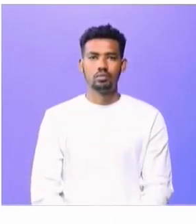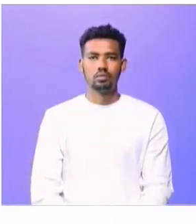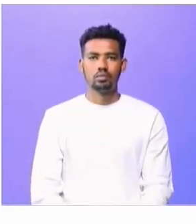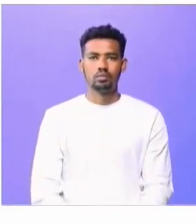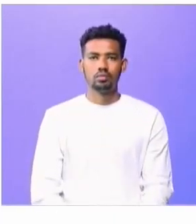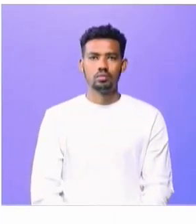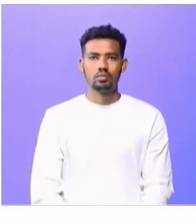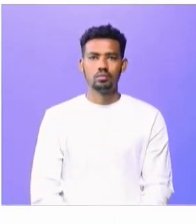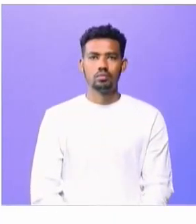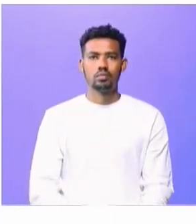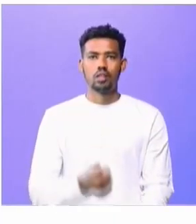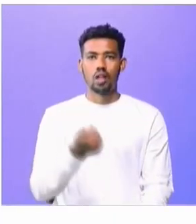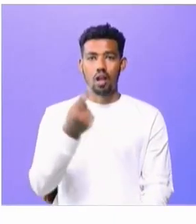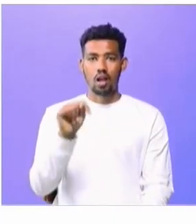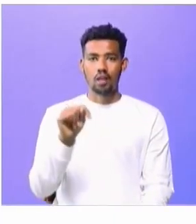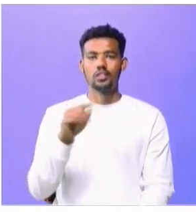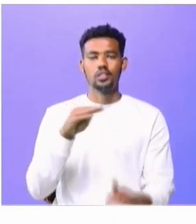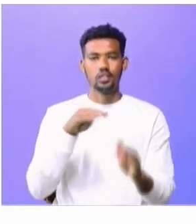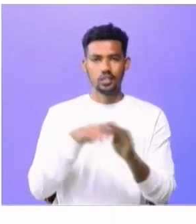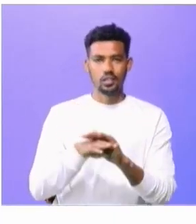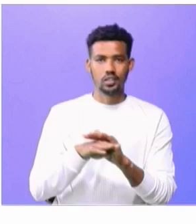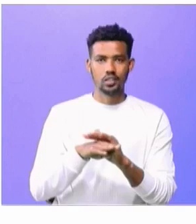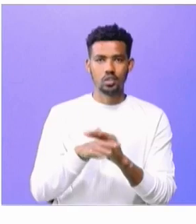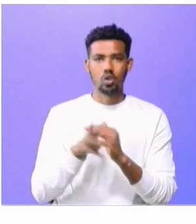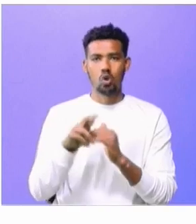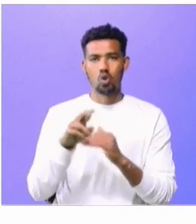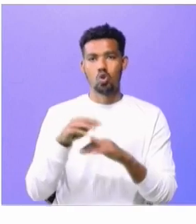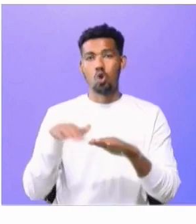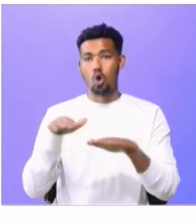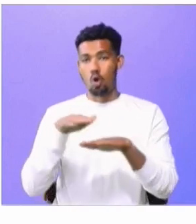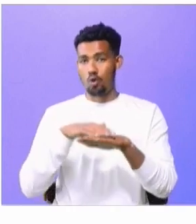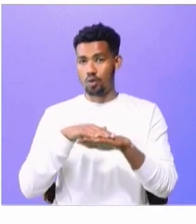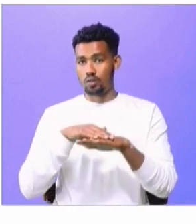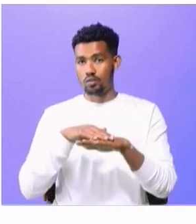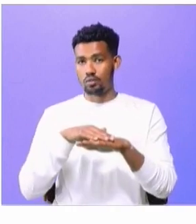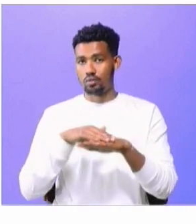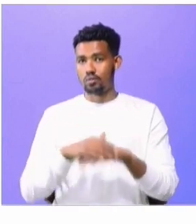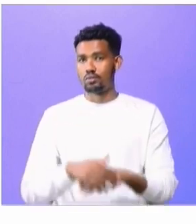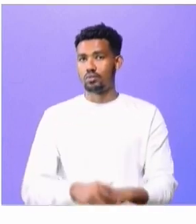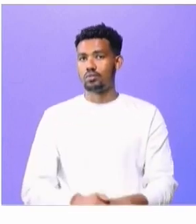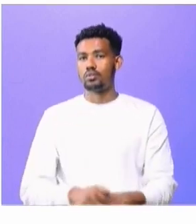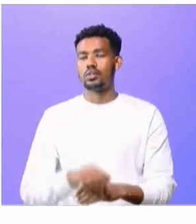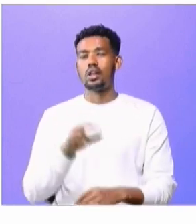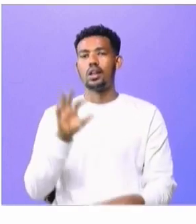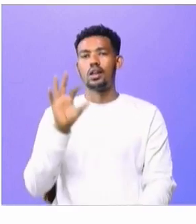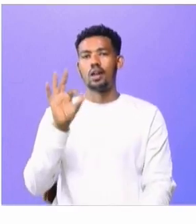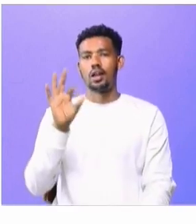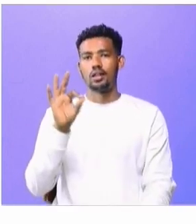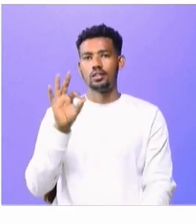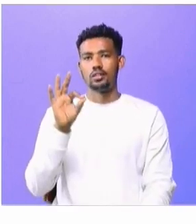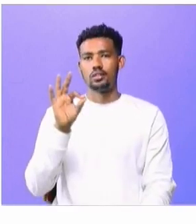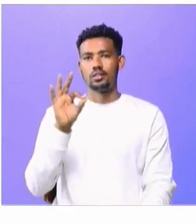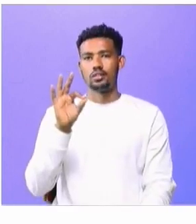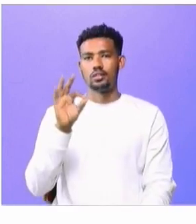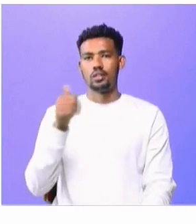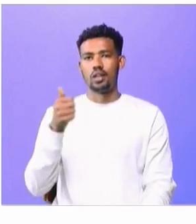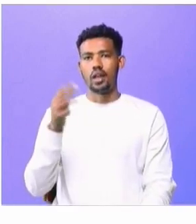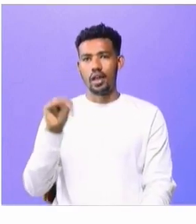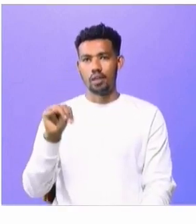at, in, or on 9 a.m.